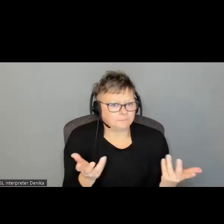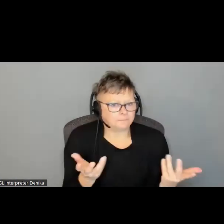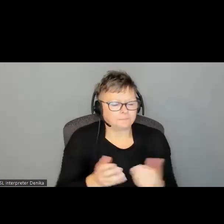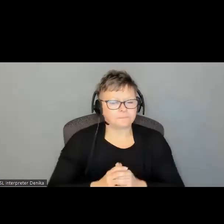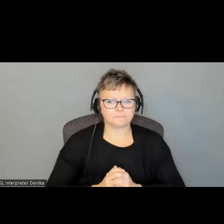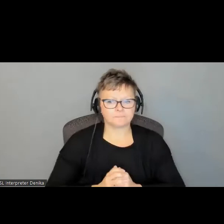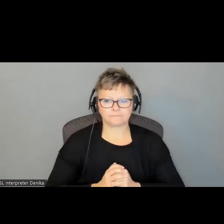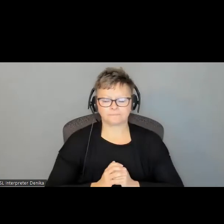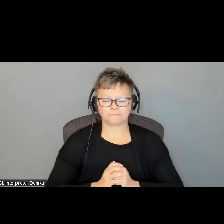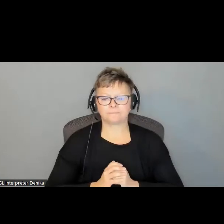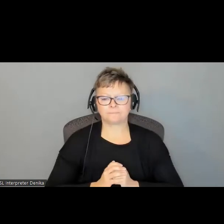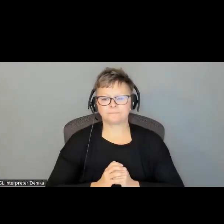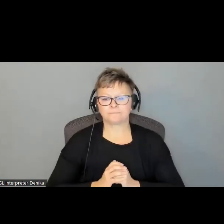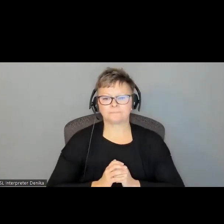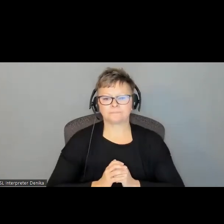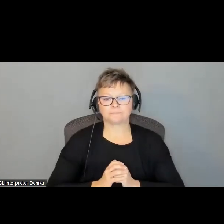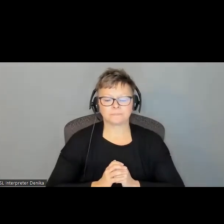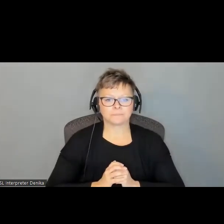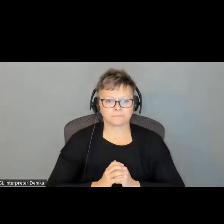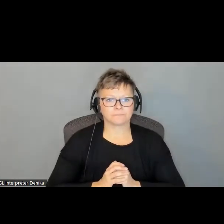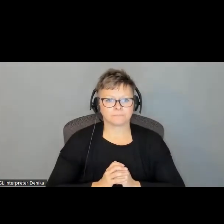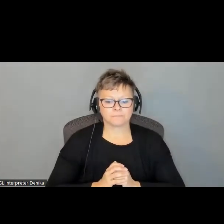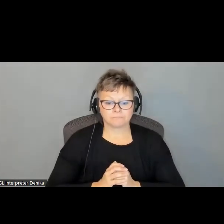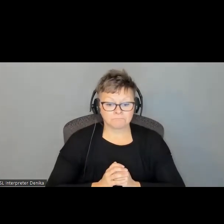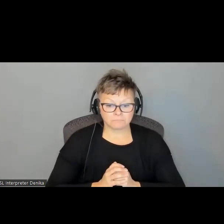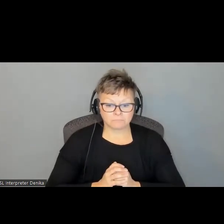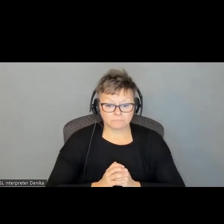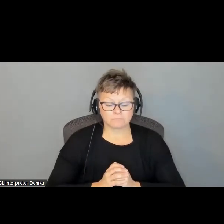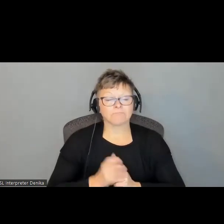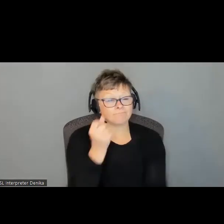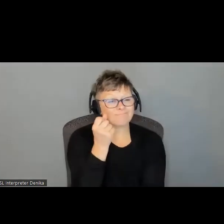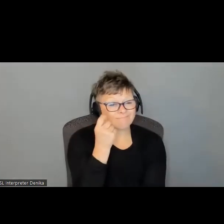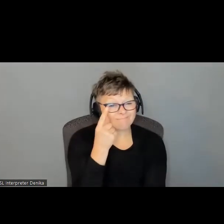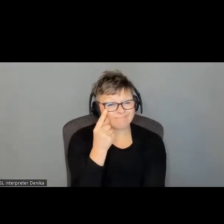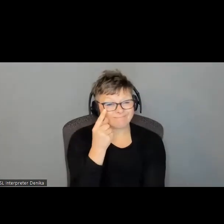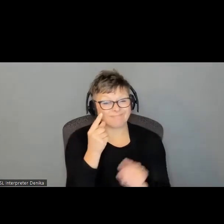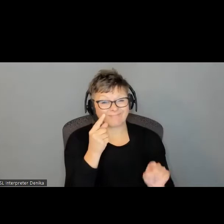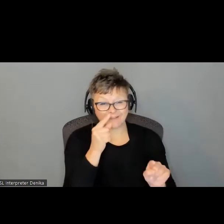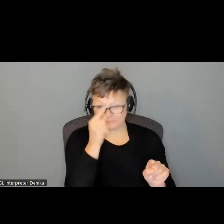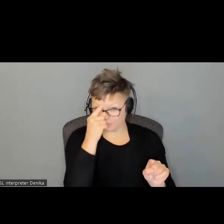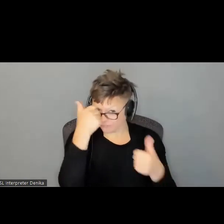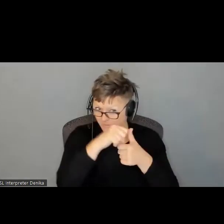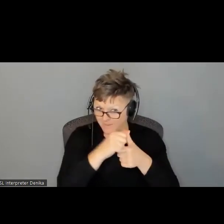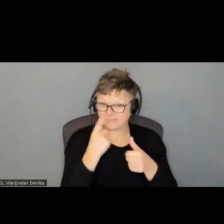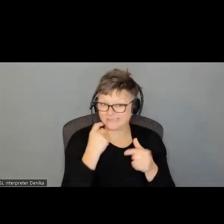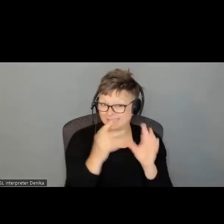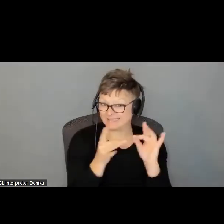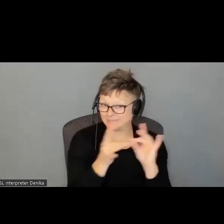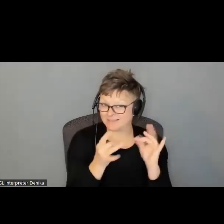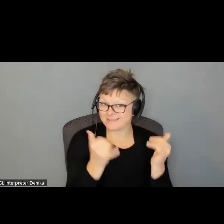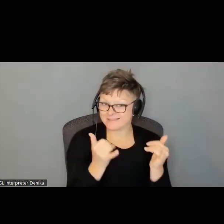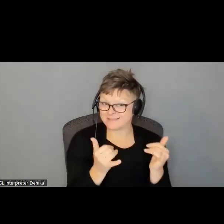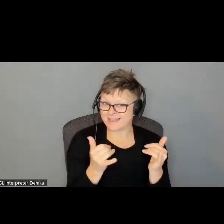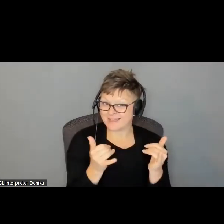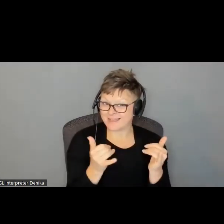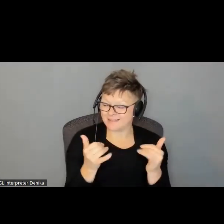disabilities. And with that background in mind, I wonder if you want to turn to our panel and open